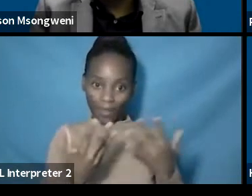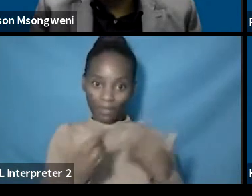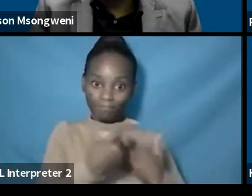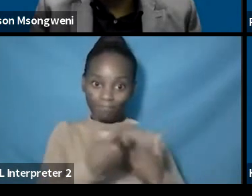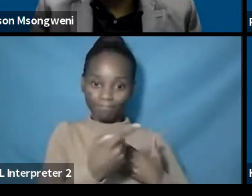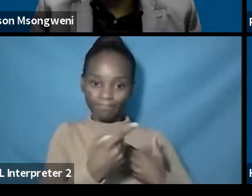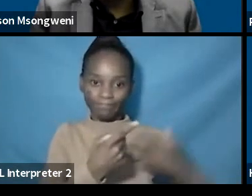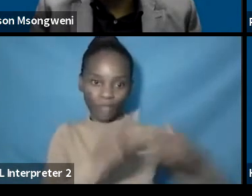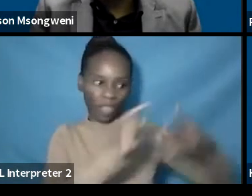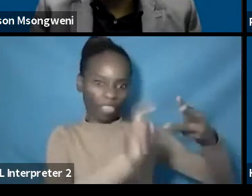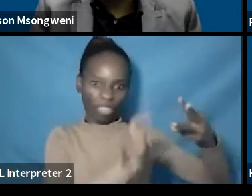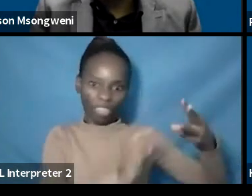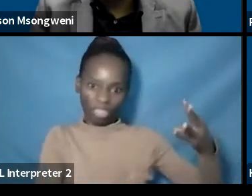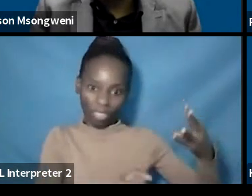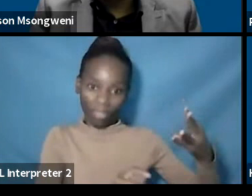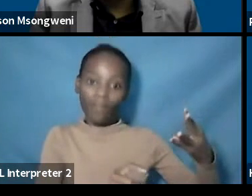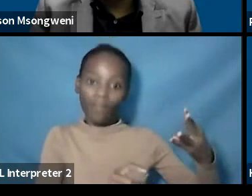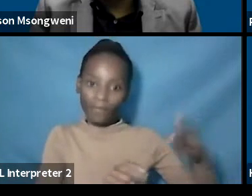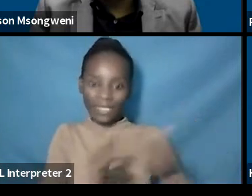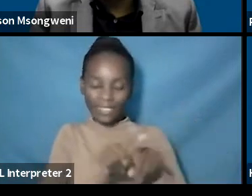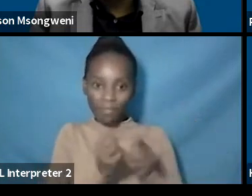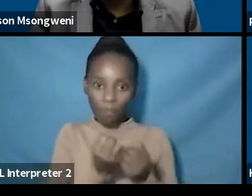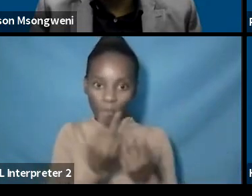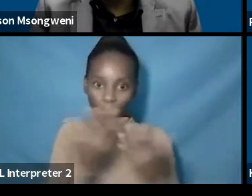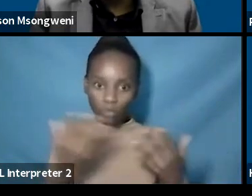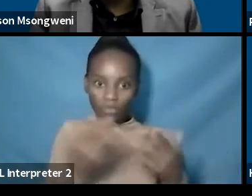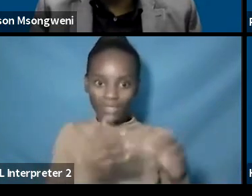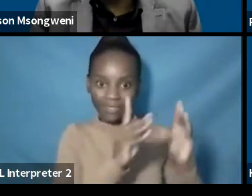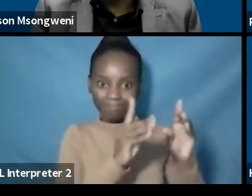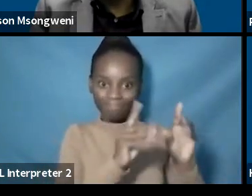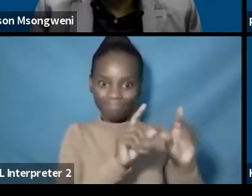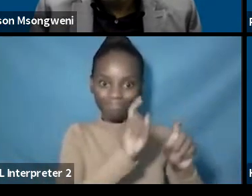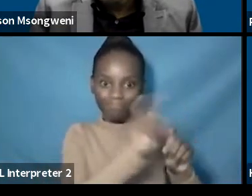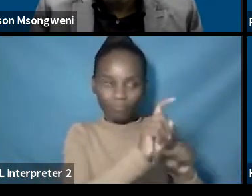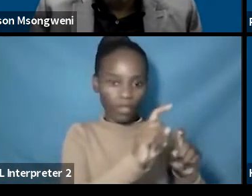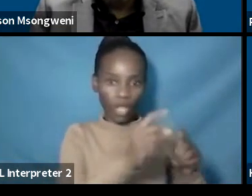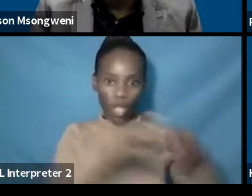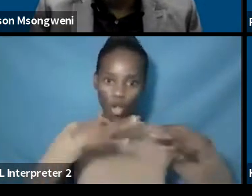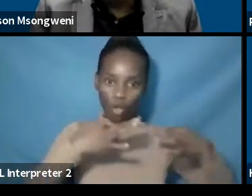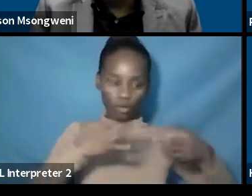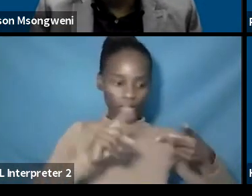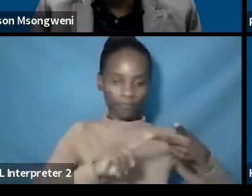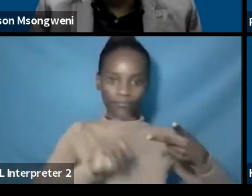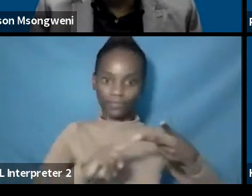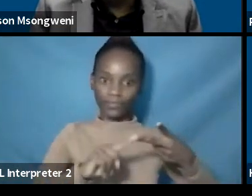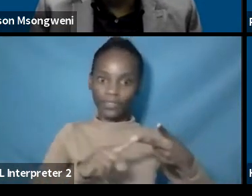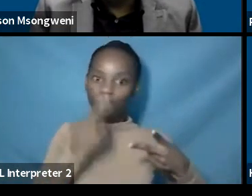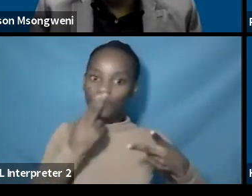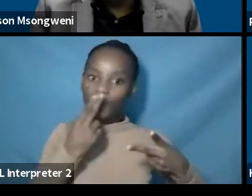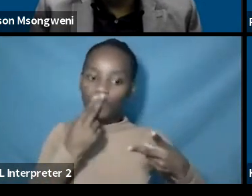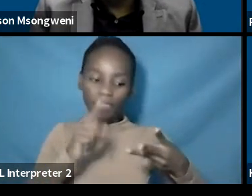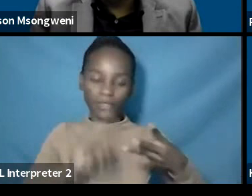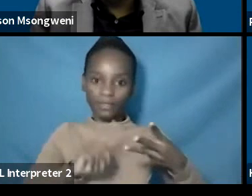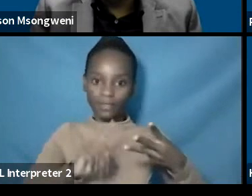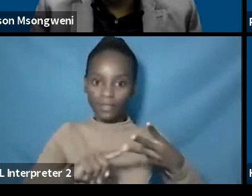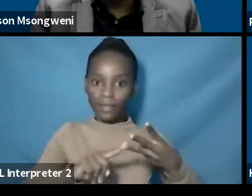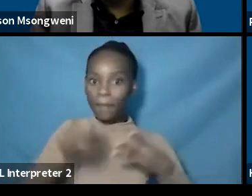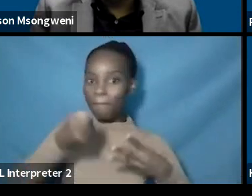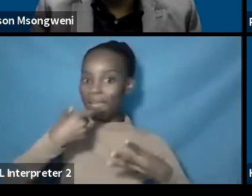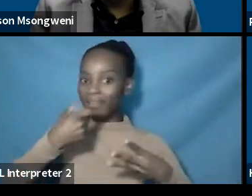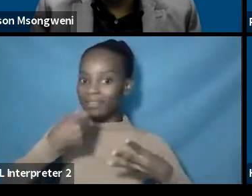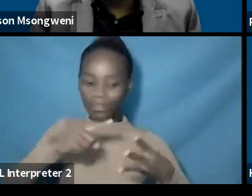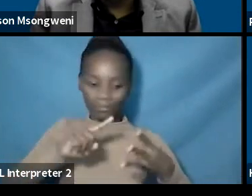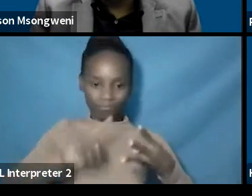be in the clothing and textiles, cigarettes, alcohol, medicines, those sorts of things. So we can put some